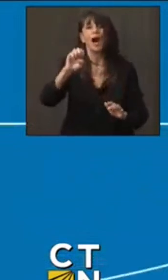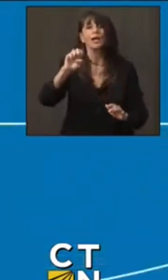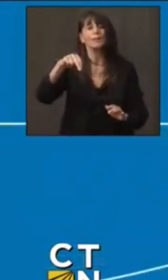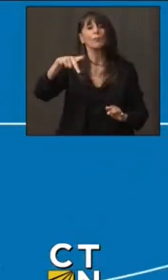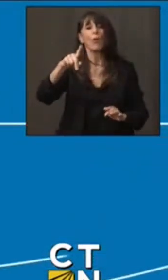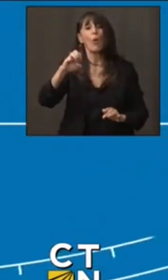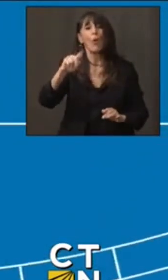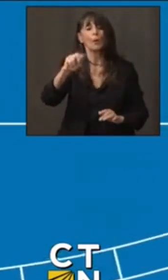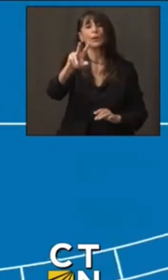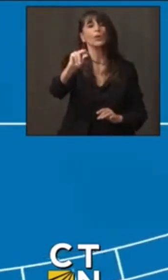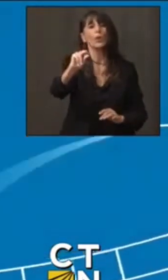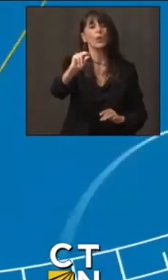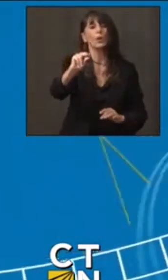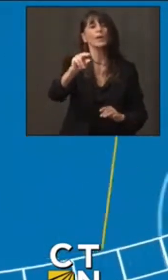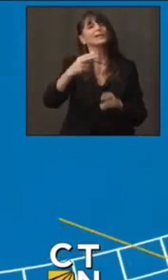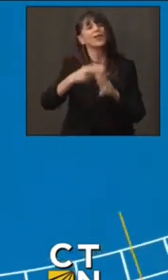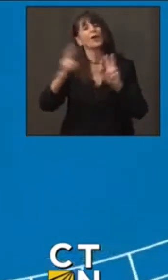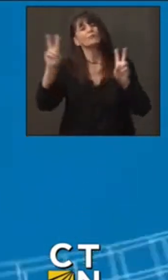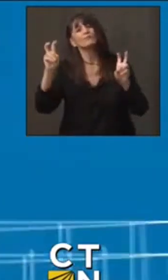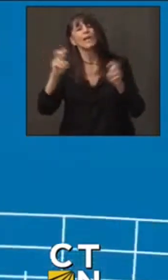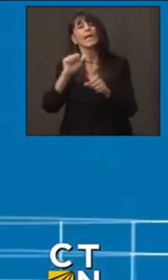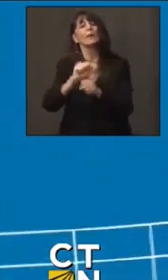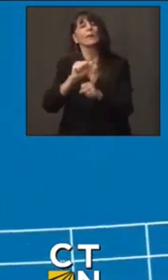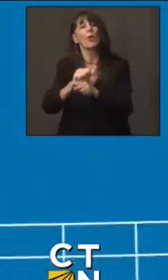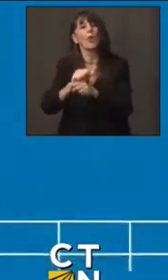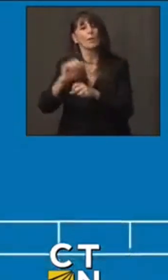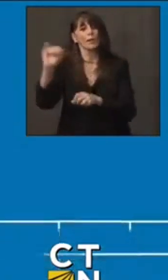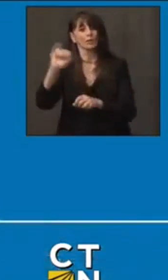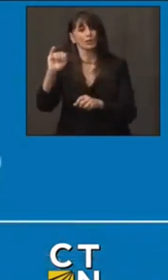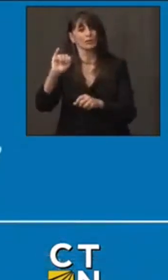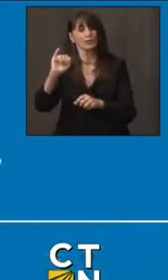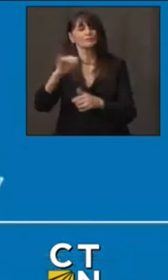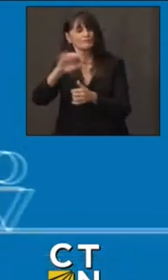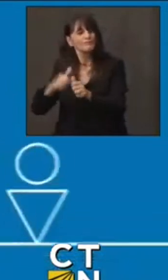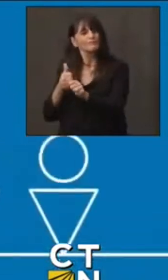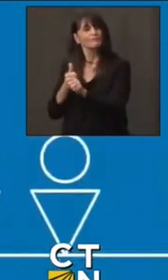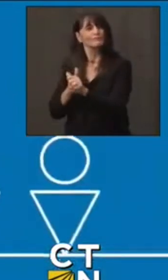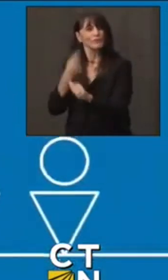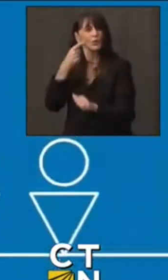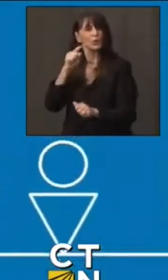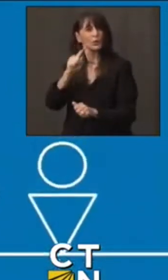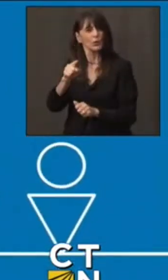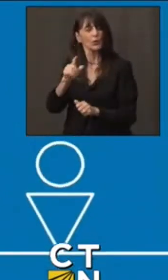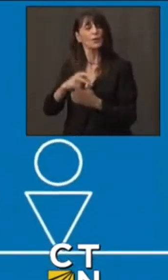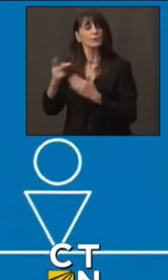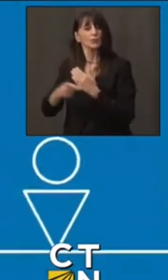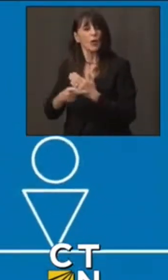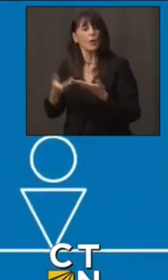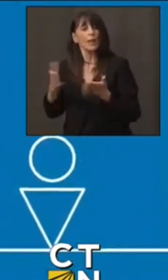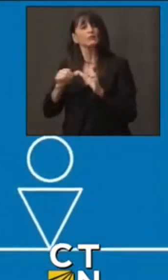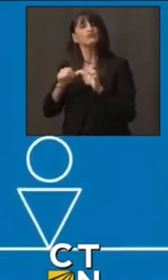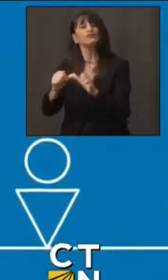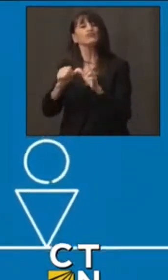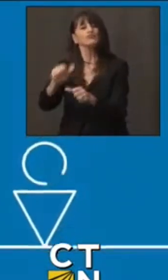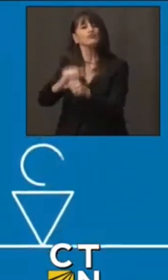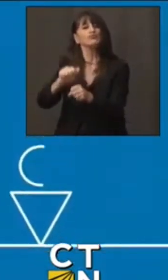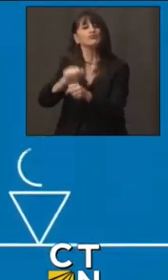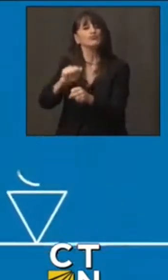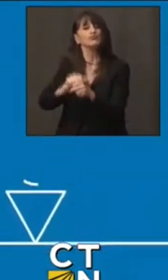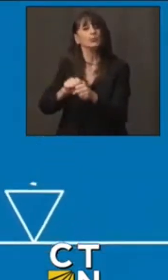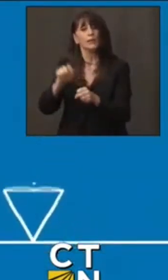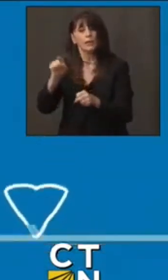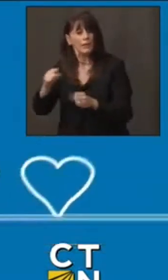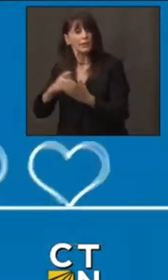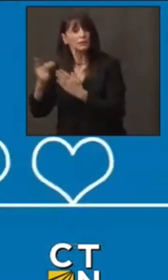it's employment insurance, a safety net. This is a program that keeps workers employed. This is a program that